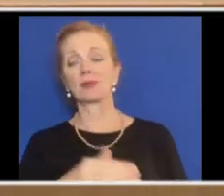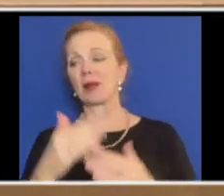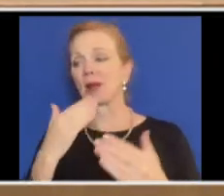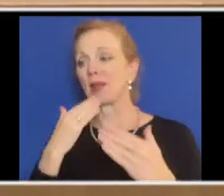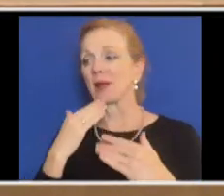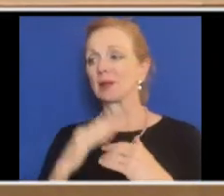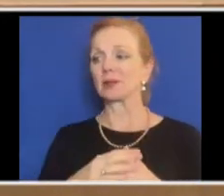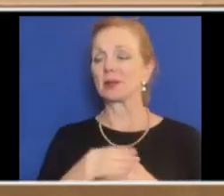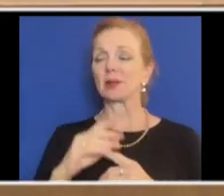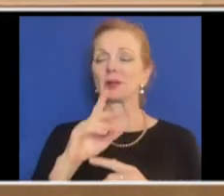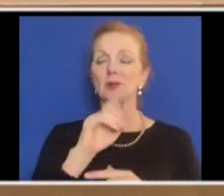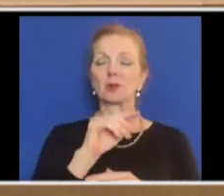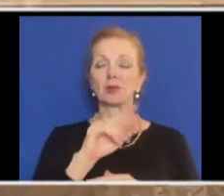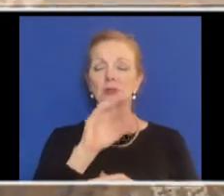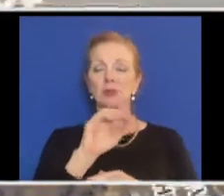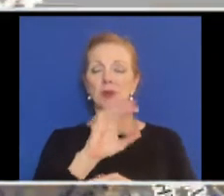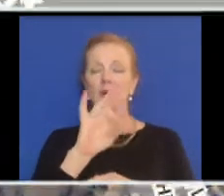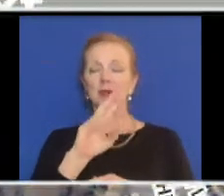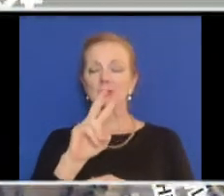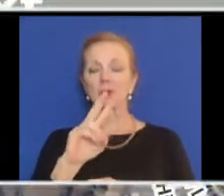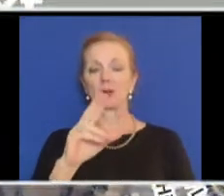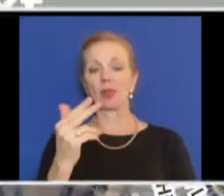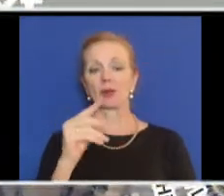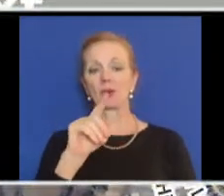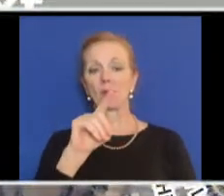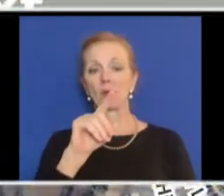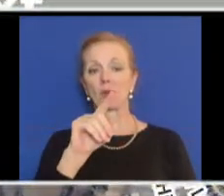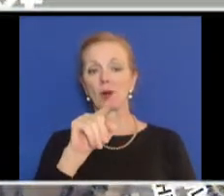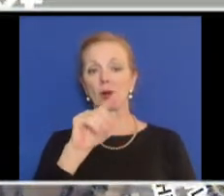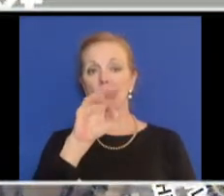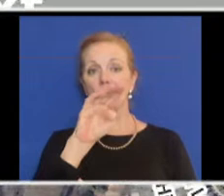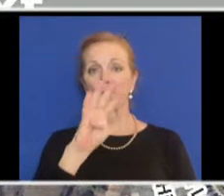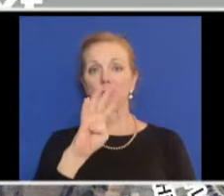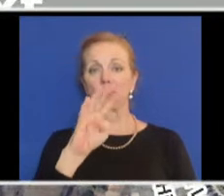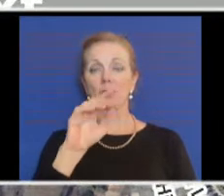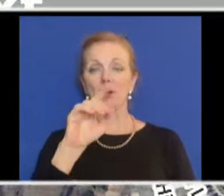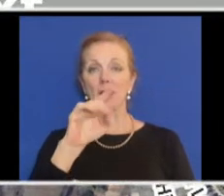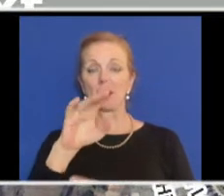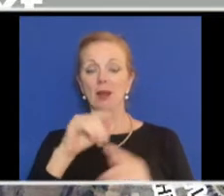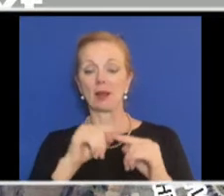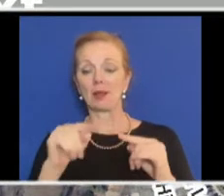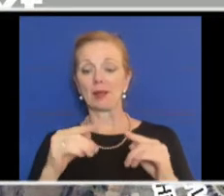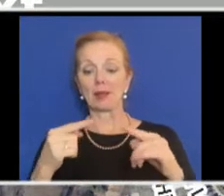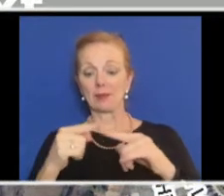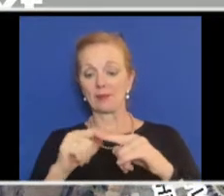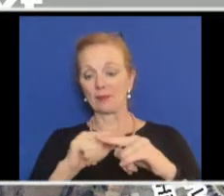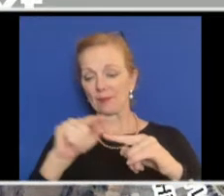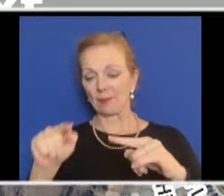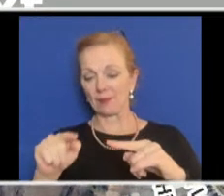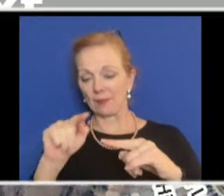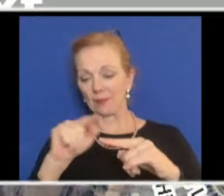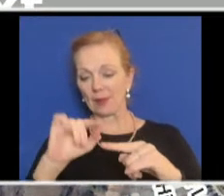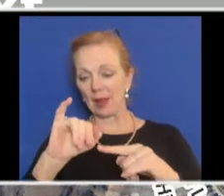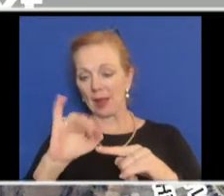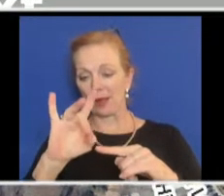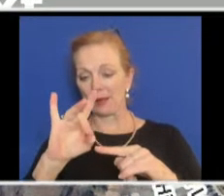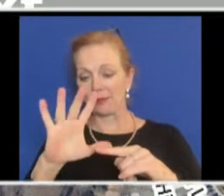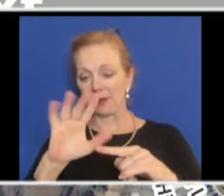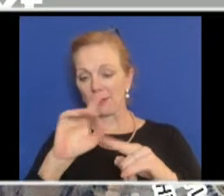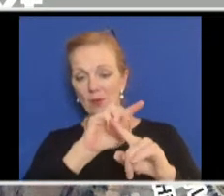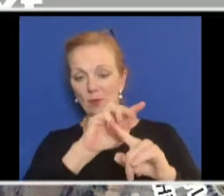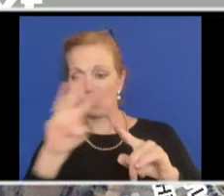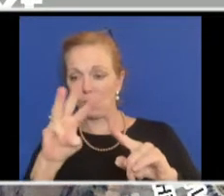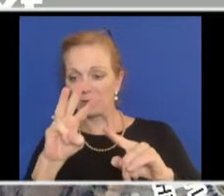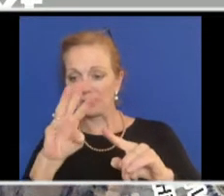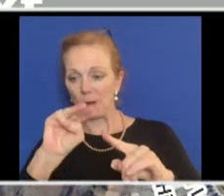2022-082 13 and a quarter Acres off West Mallard Creek Church Road just at The Interchange of I-85 and West Mallard